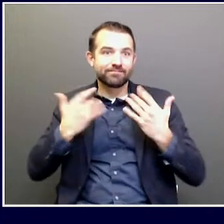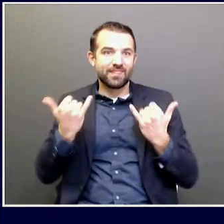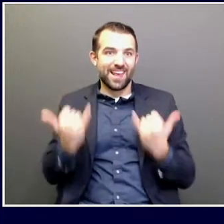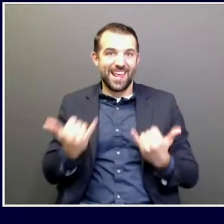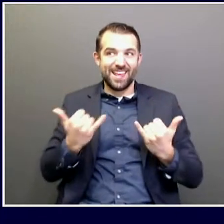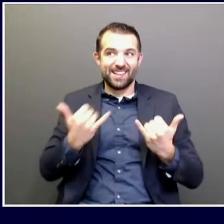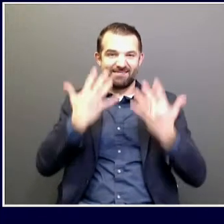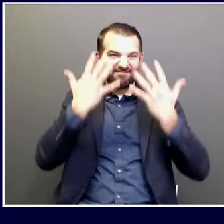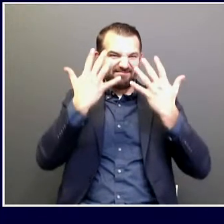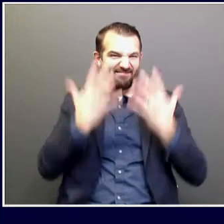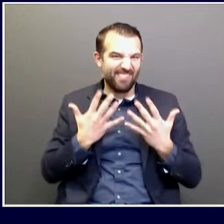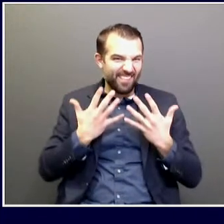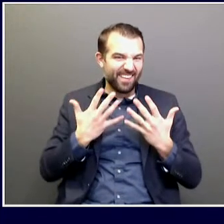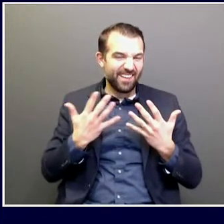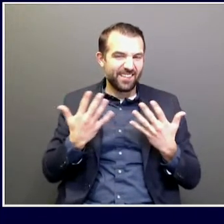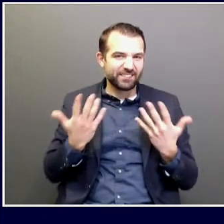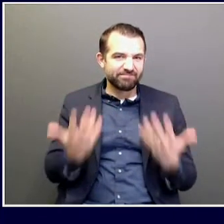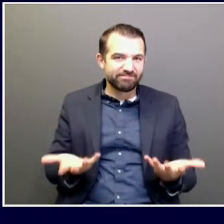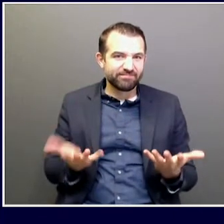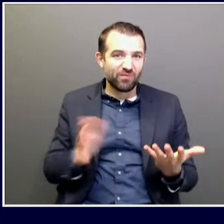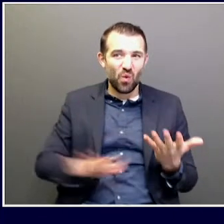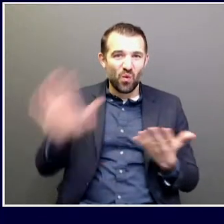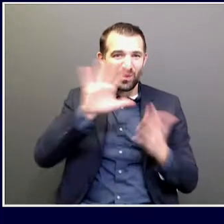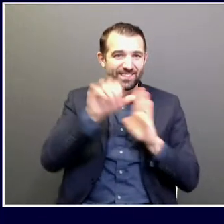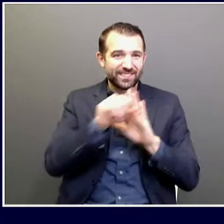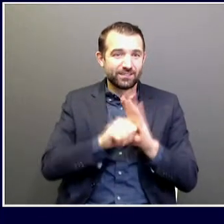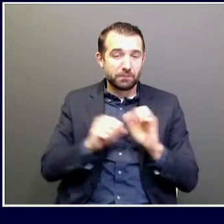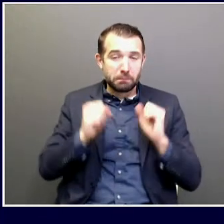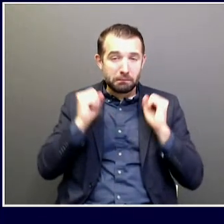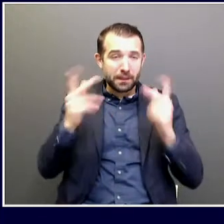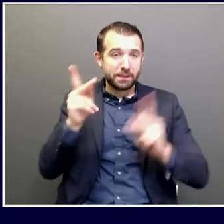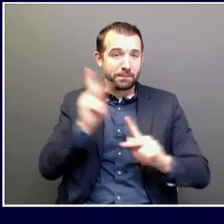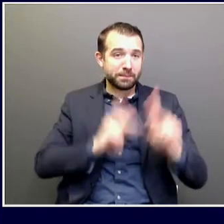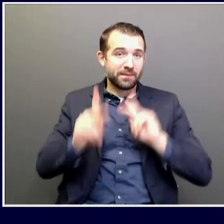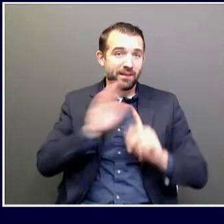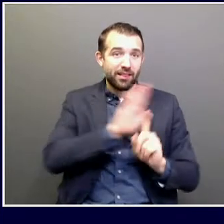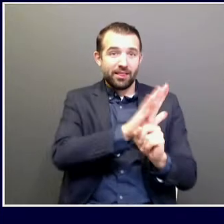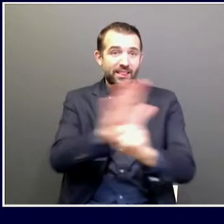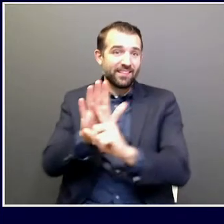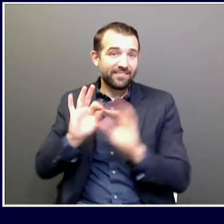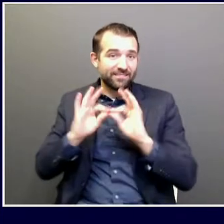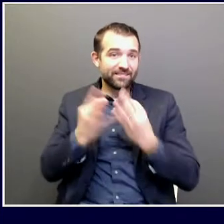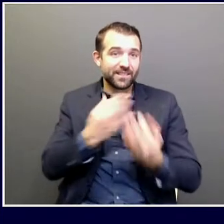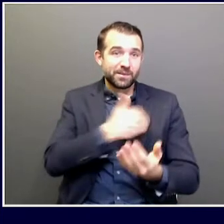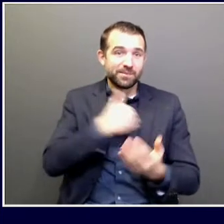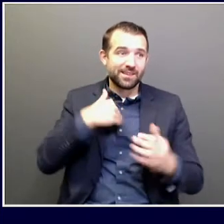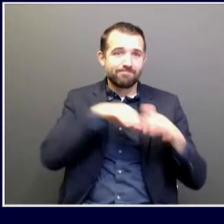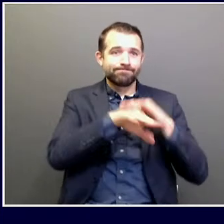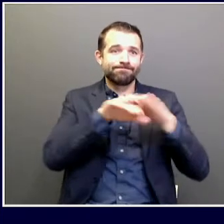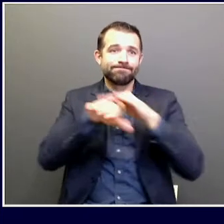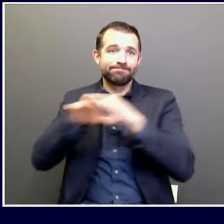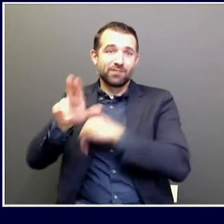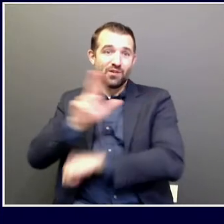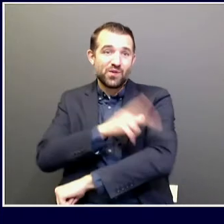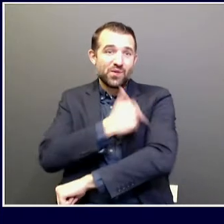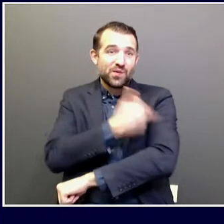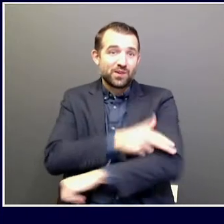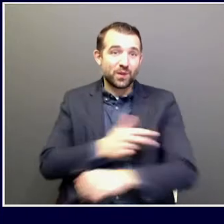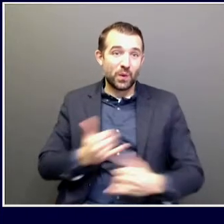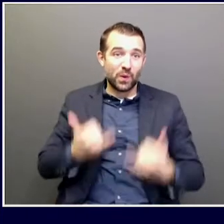across our state, so many are not so lucky. Hundreds, again, fighting for their lives right